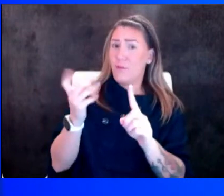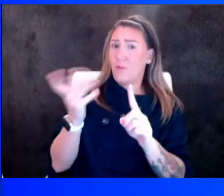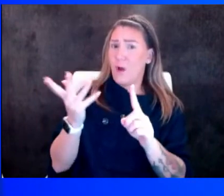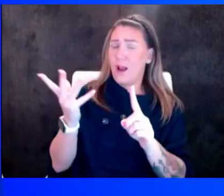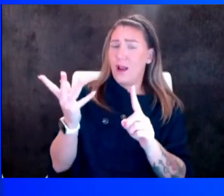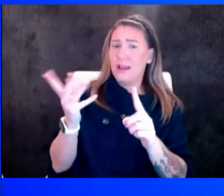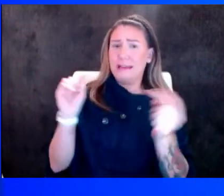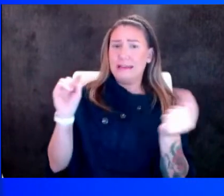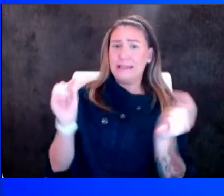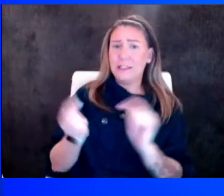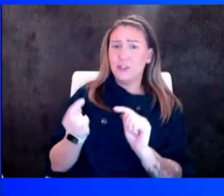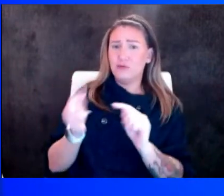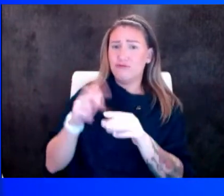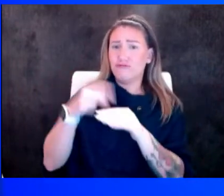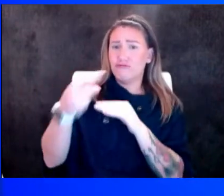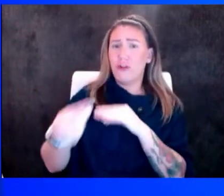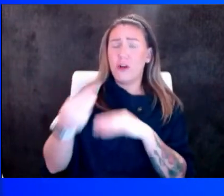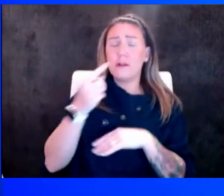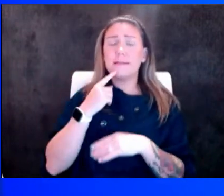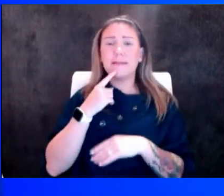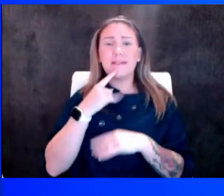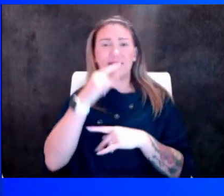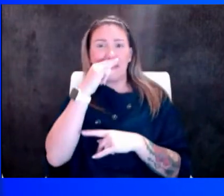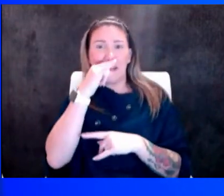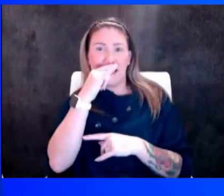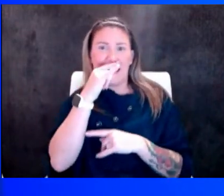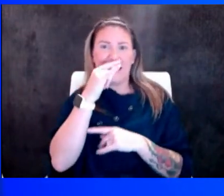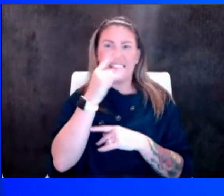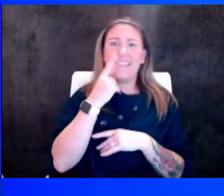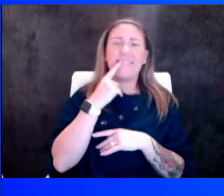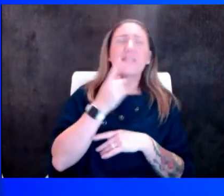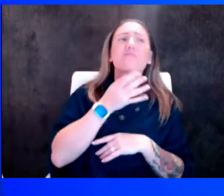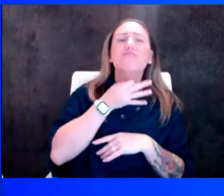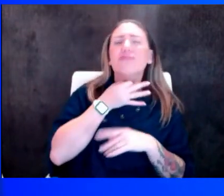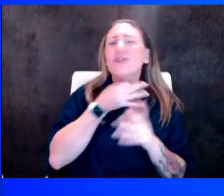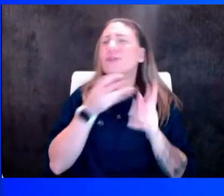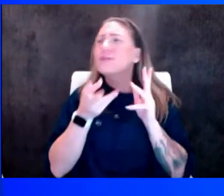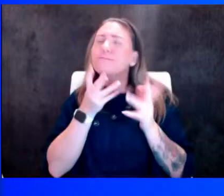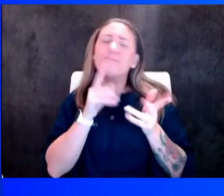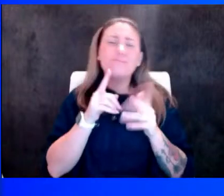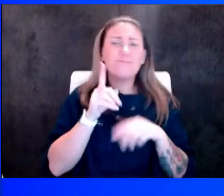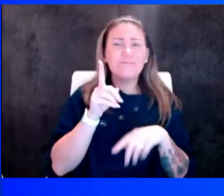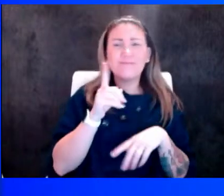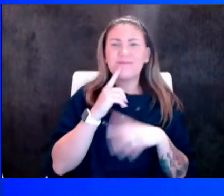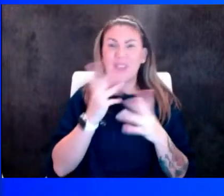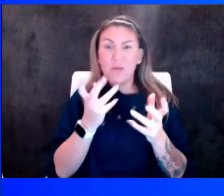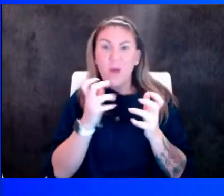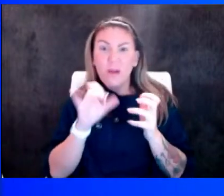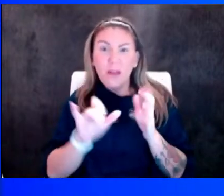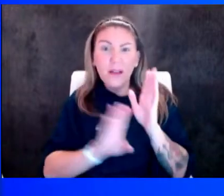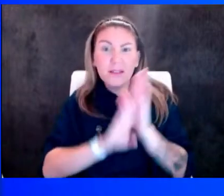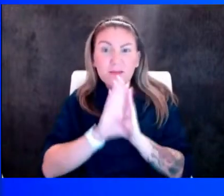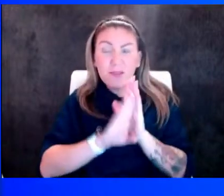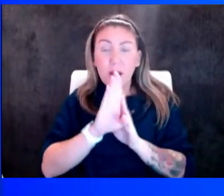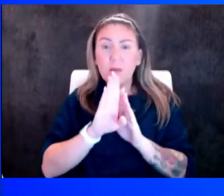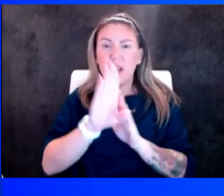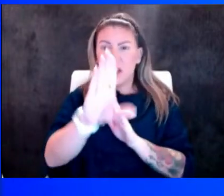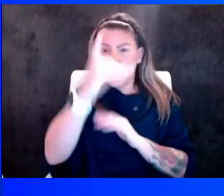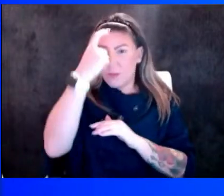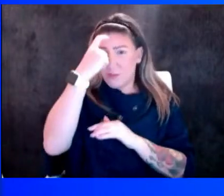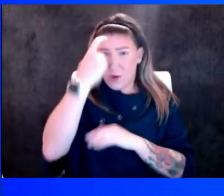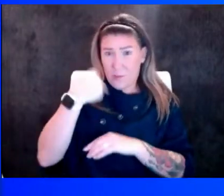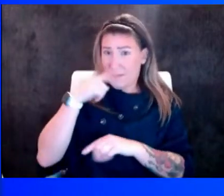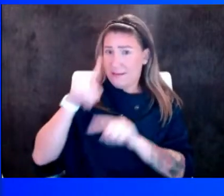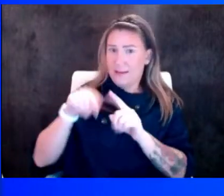are curious, and so they're going to be kids, and we can't speed up that development of their brains and their